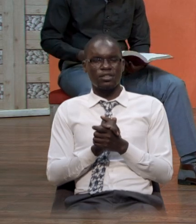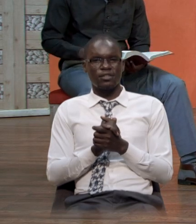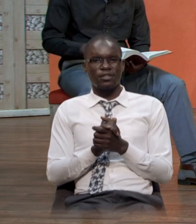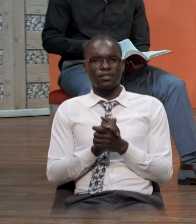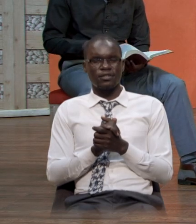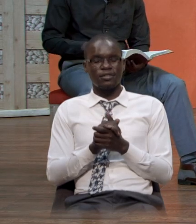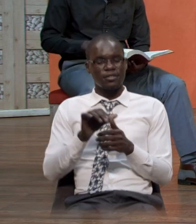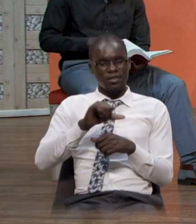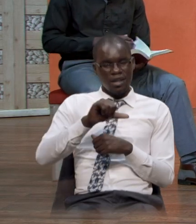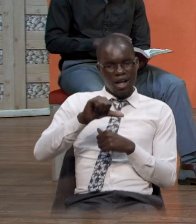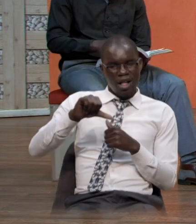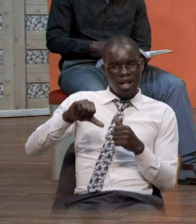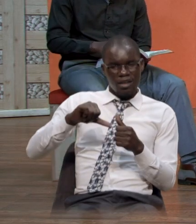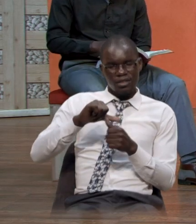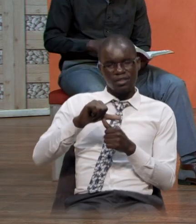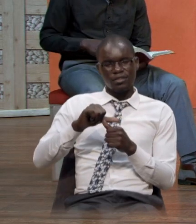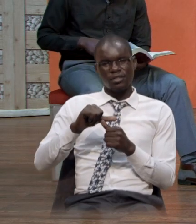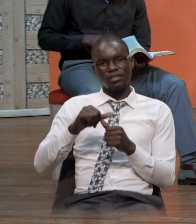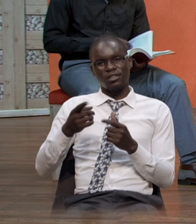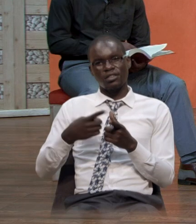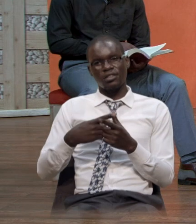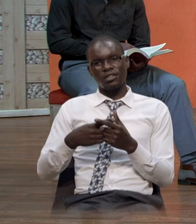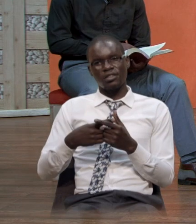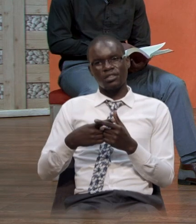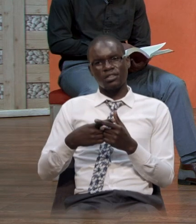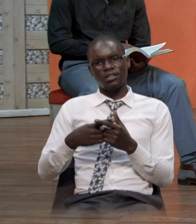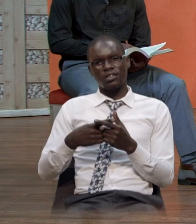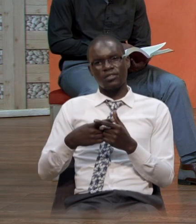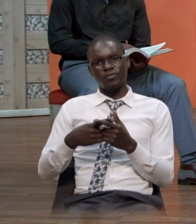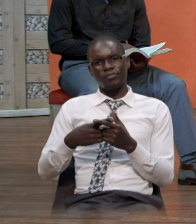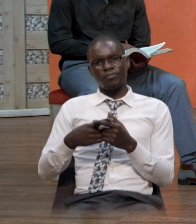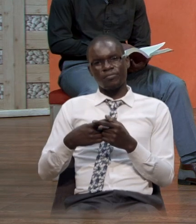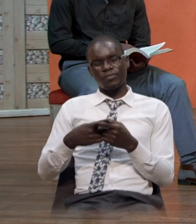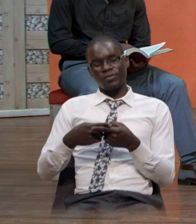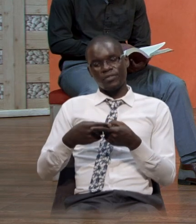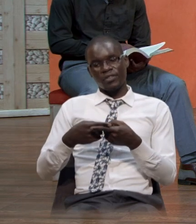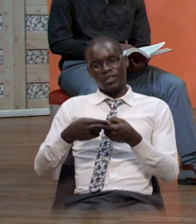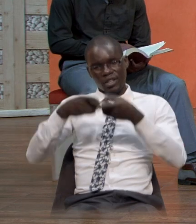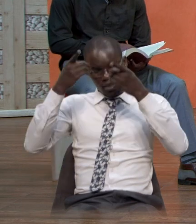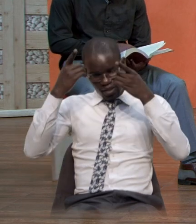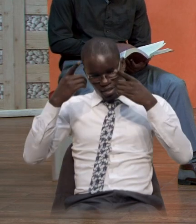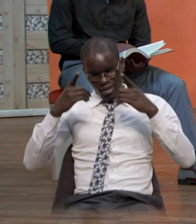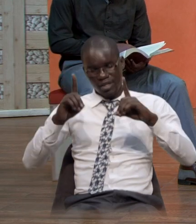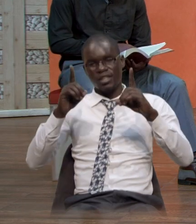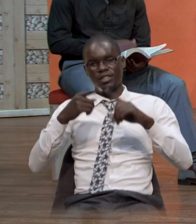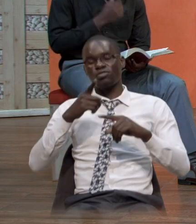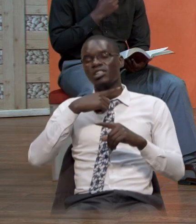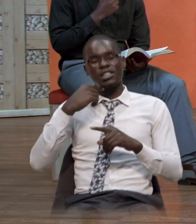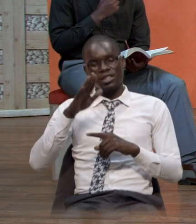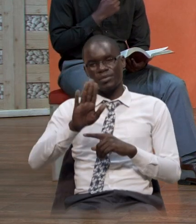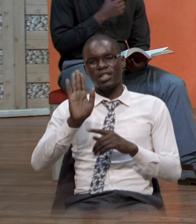He was surrounded. Surrounded, and then he decided to kill himself. He burnt himself alive. Was he Solomon's son? I don't